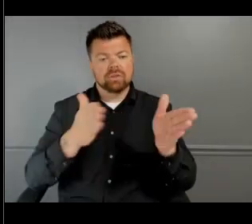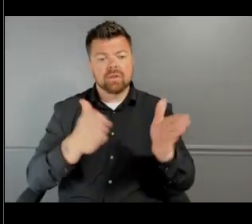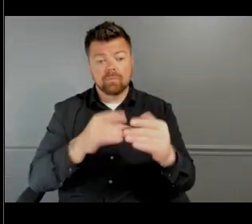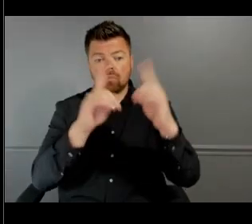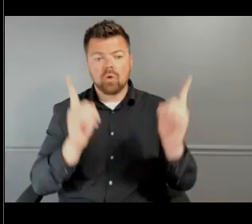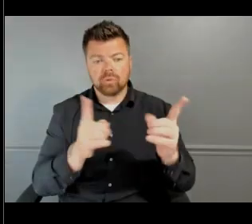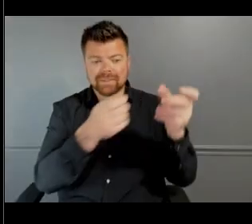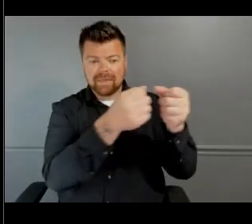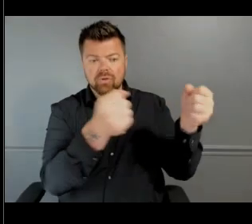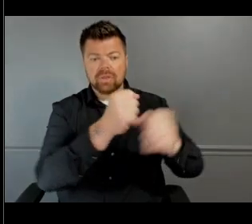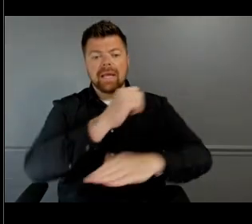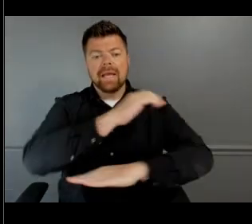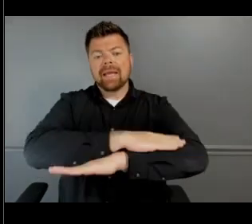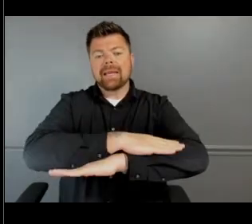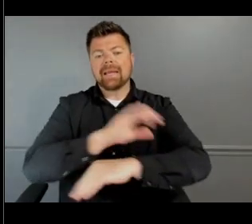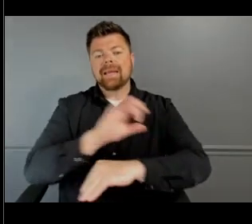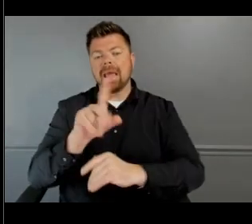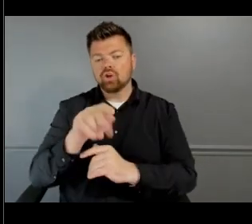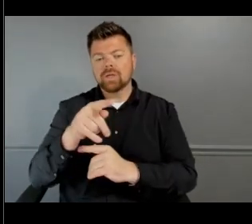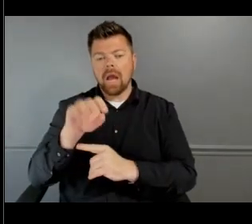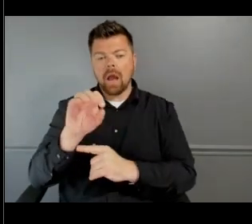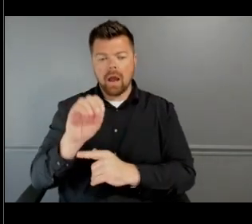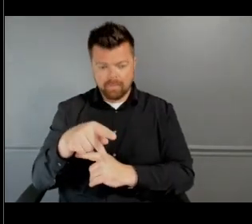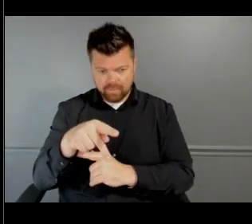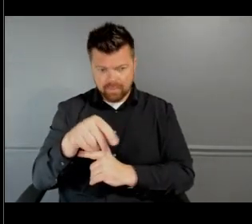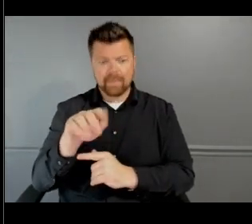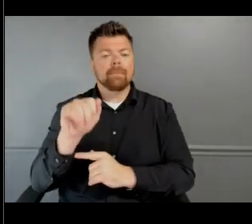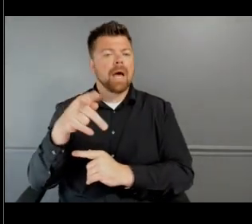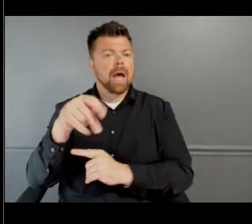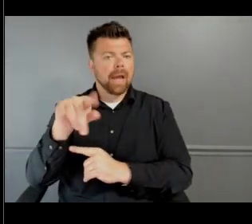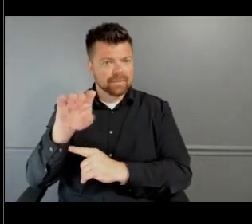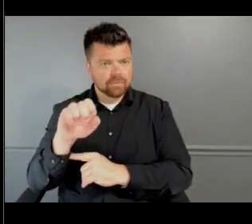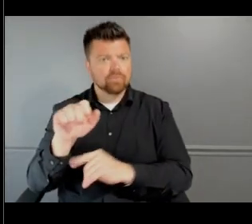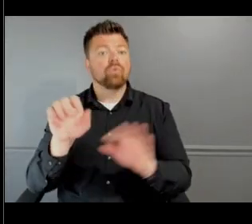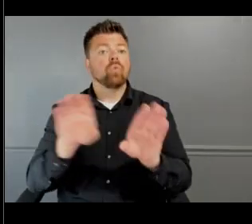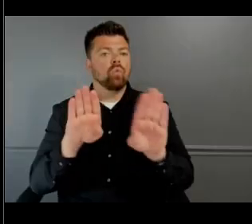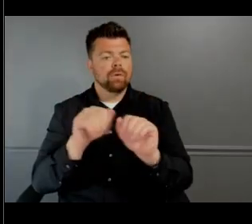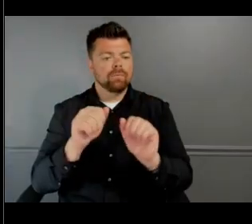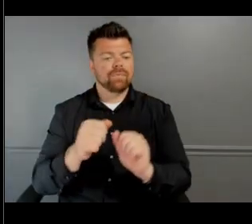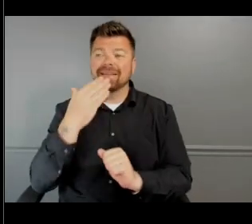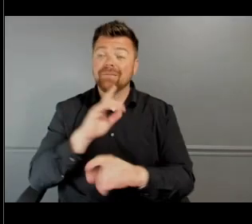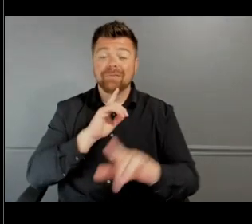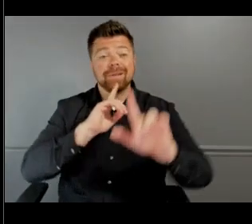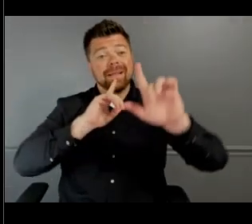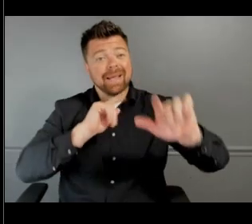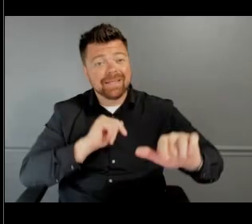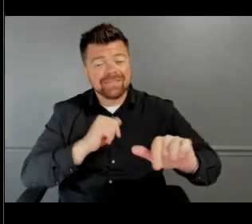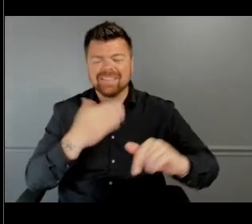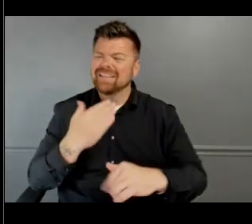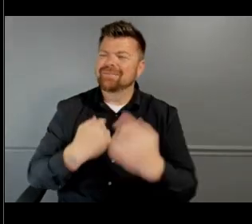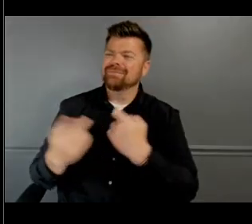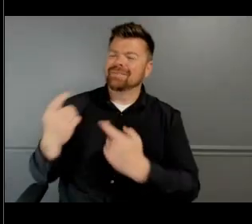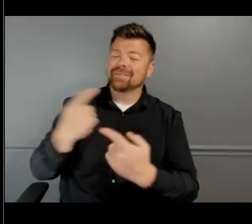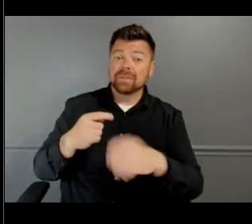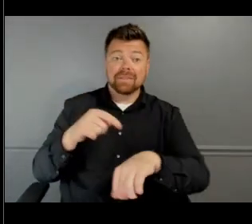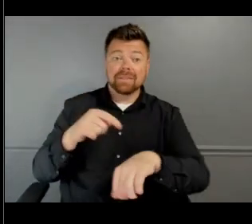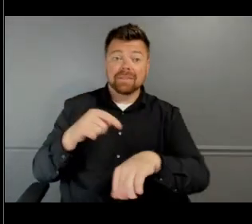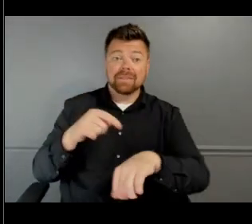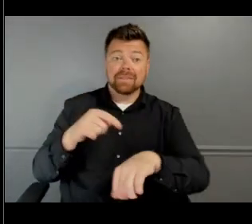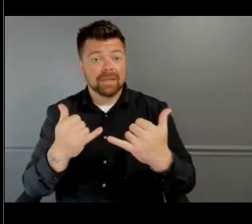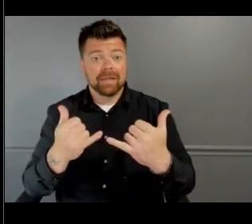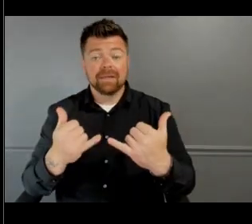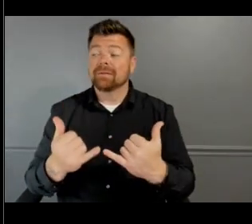again, Eric, thank you for those answers. And I would like to thank the attendees for the questions. And at this time, I'm going to send